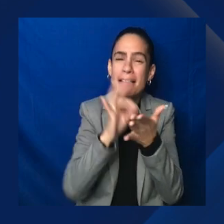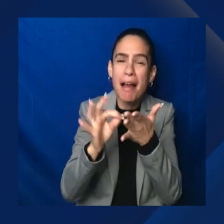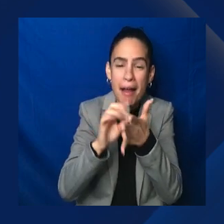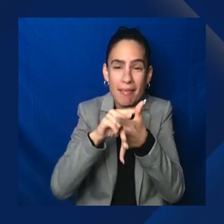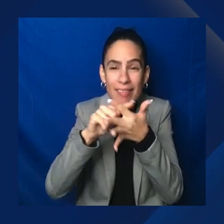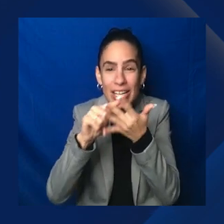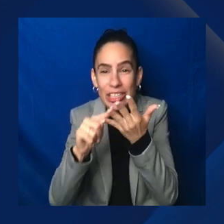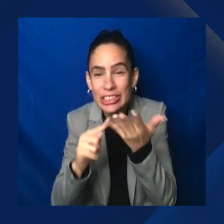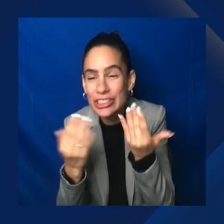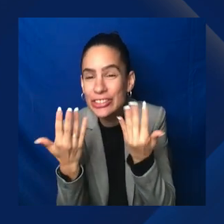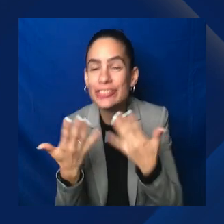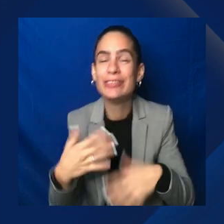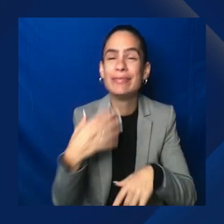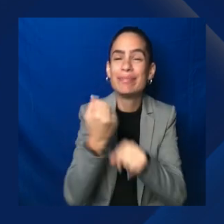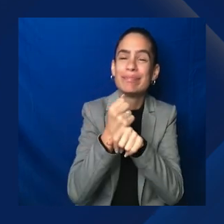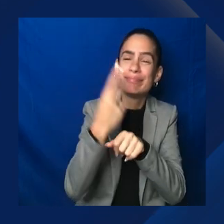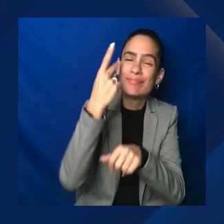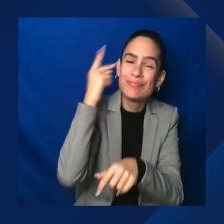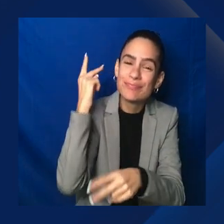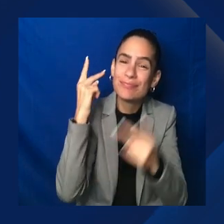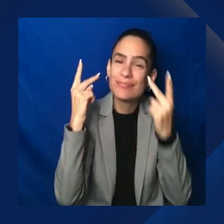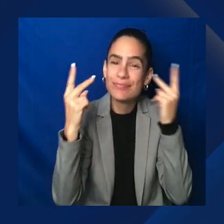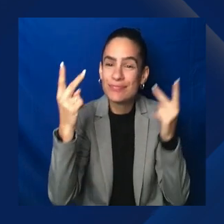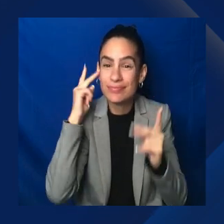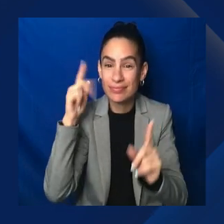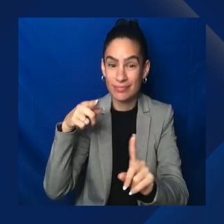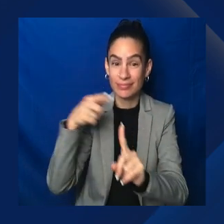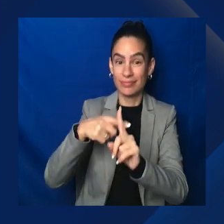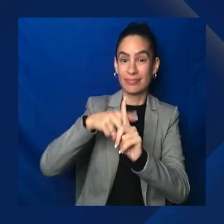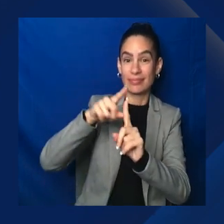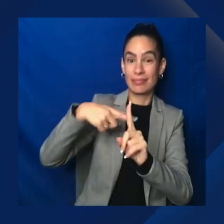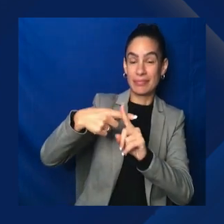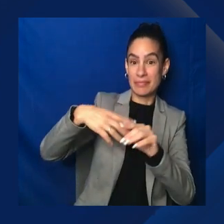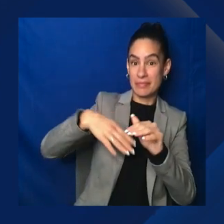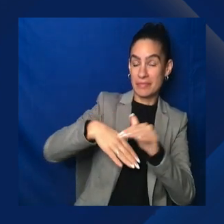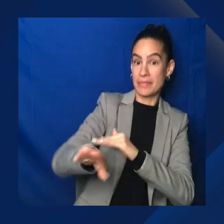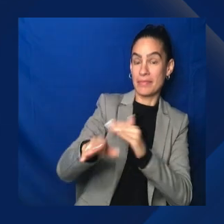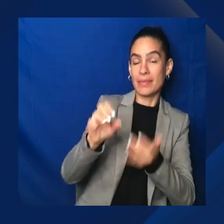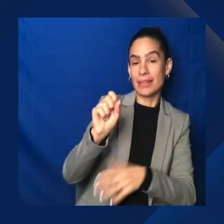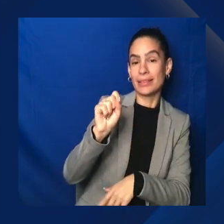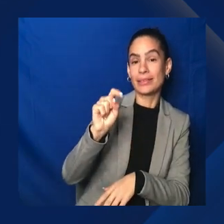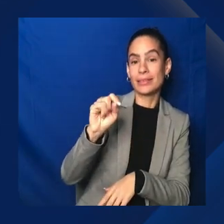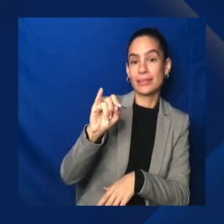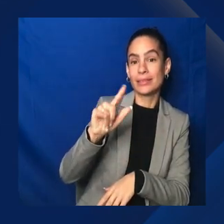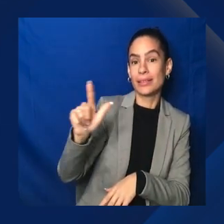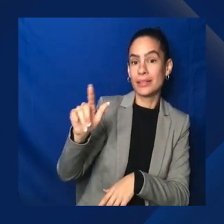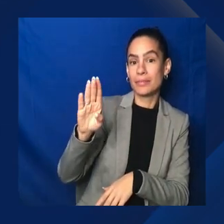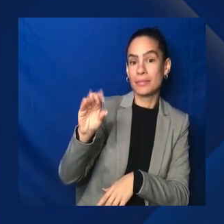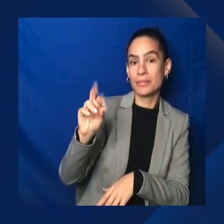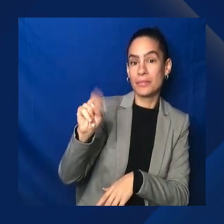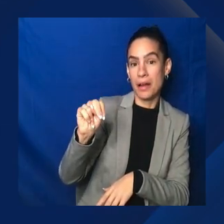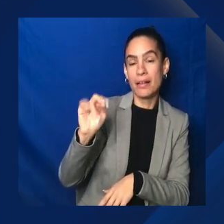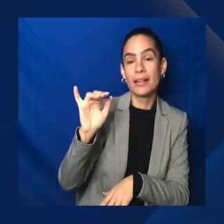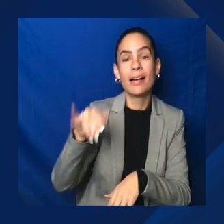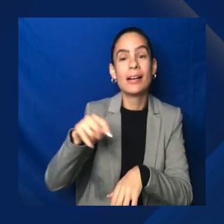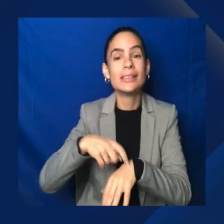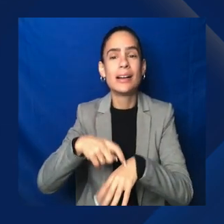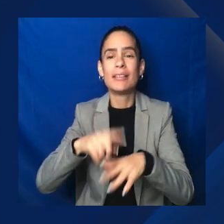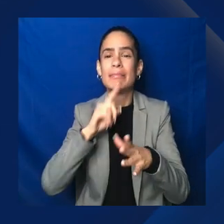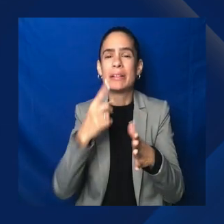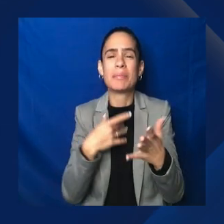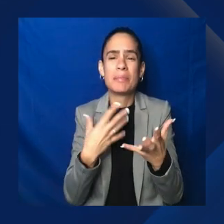short. All I wanted was more time with Kennedy. As a result, we donated a private and